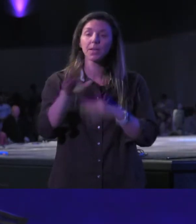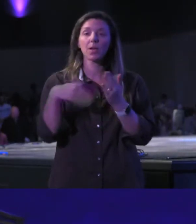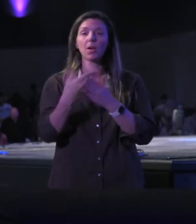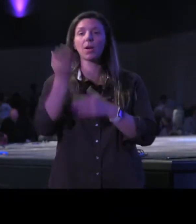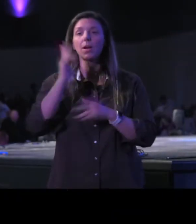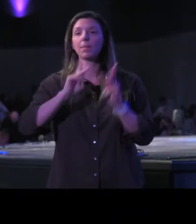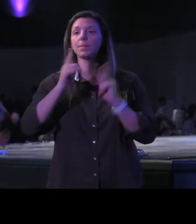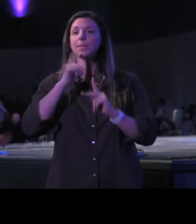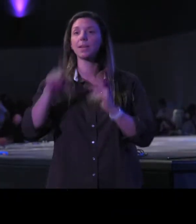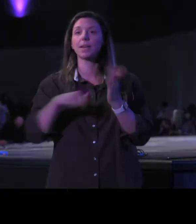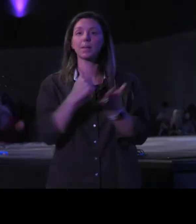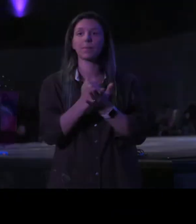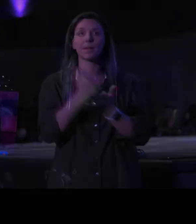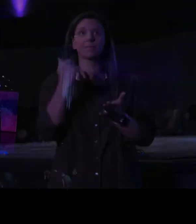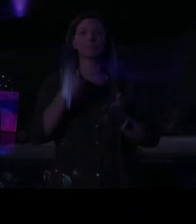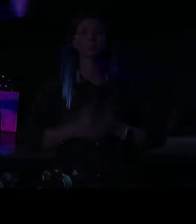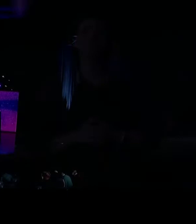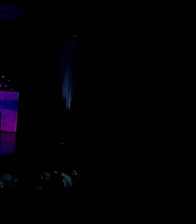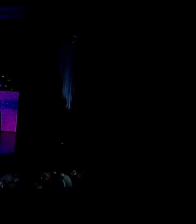seated.